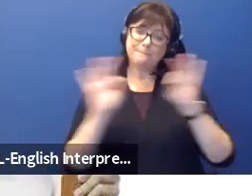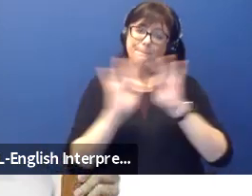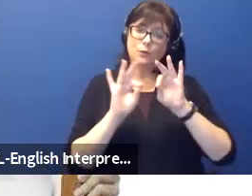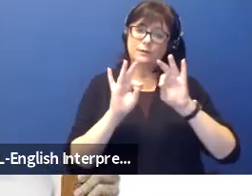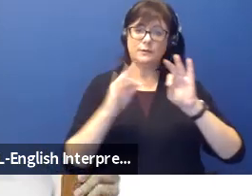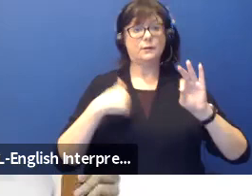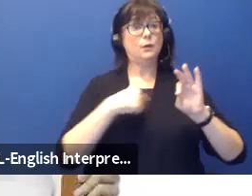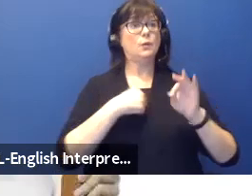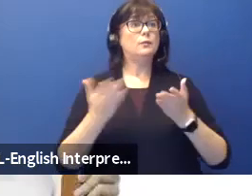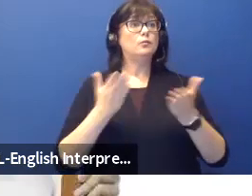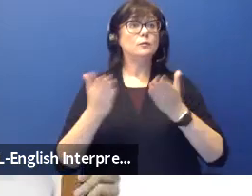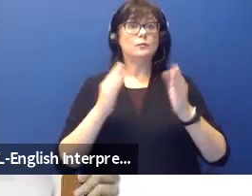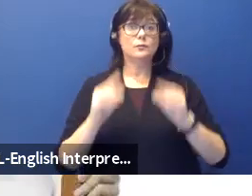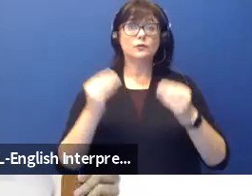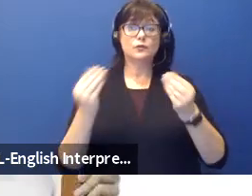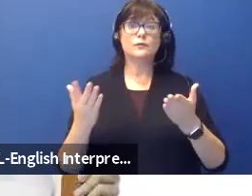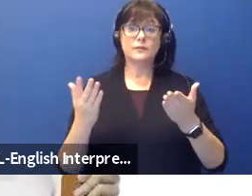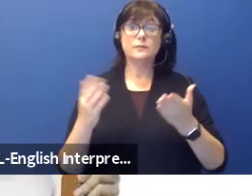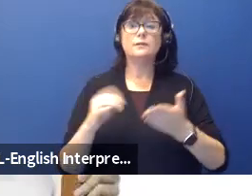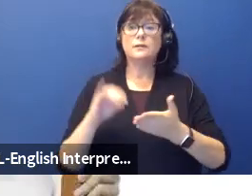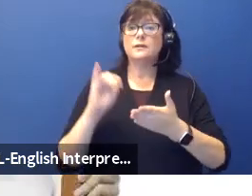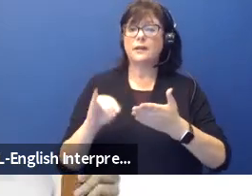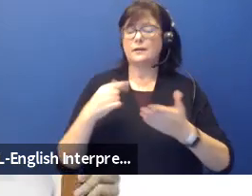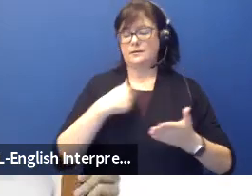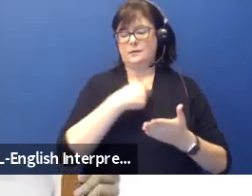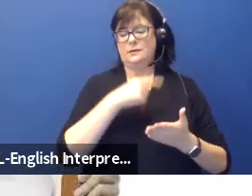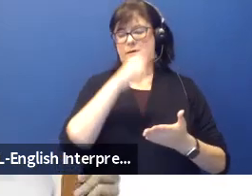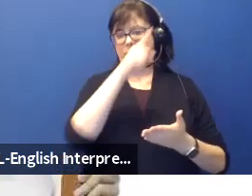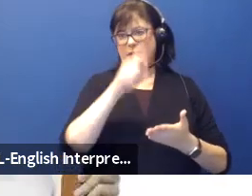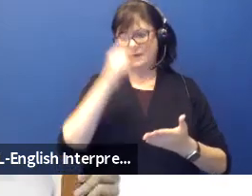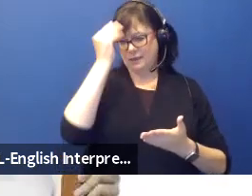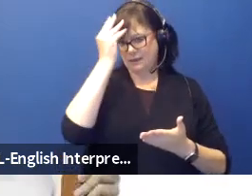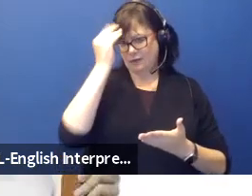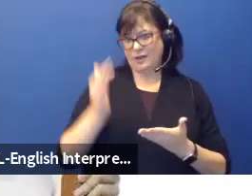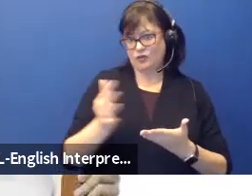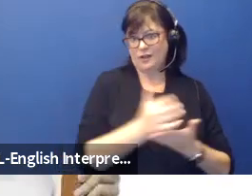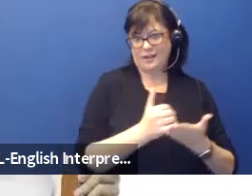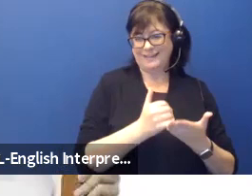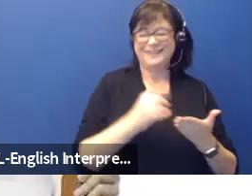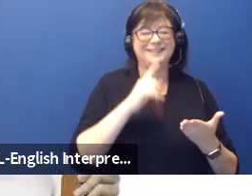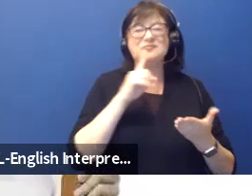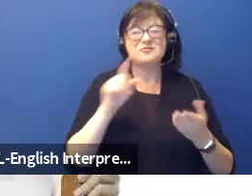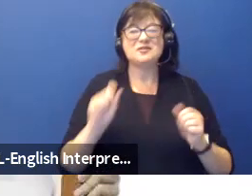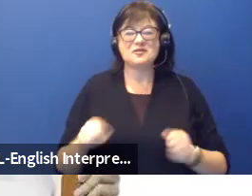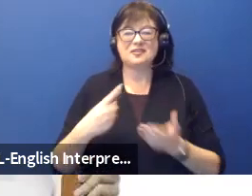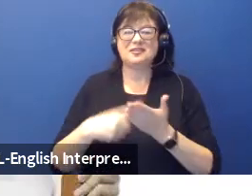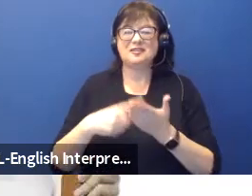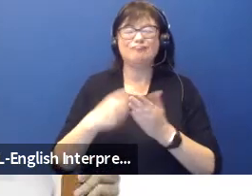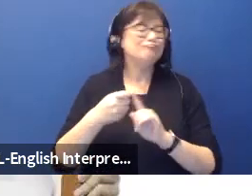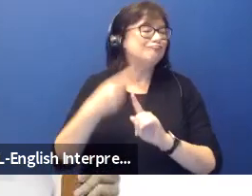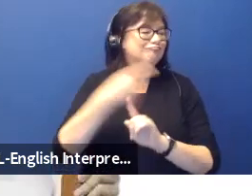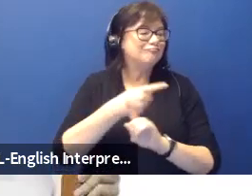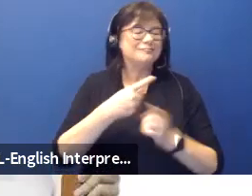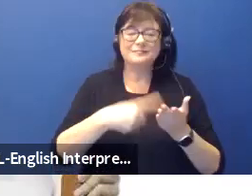And we could have a lively discussion about other measures that are also, as Lisa mentions, perhaps considerably more important